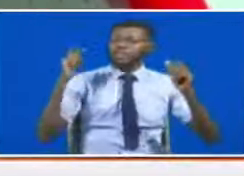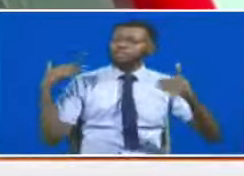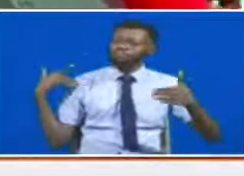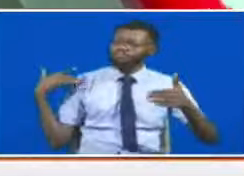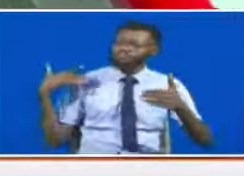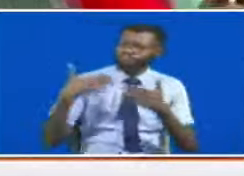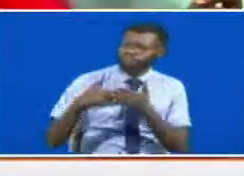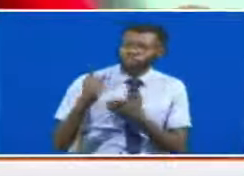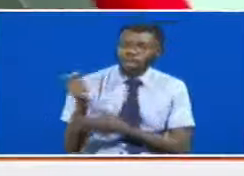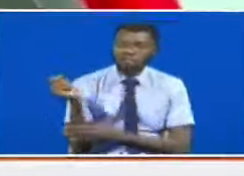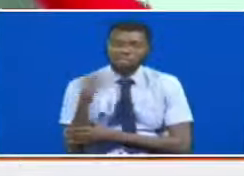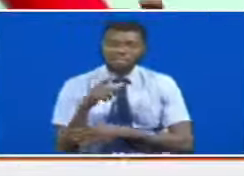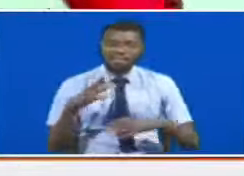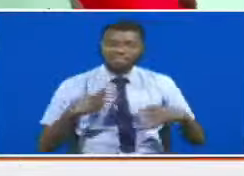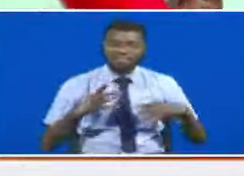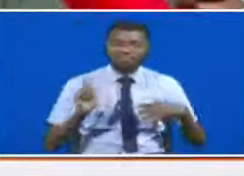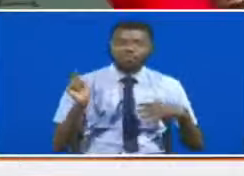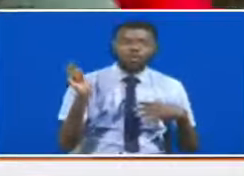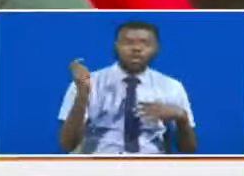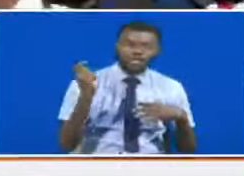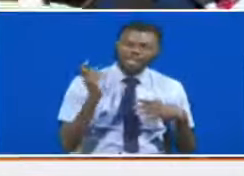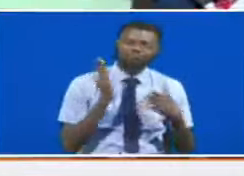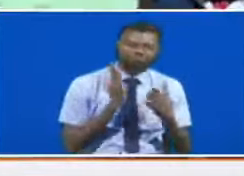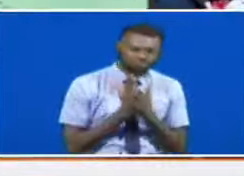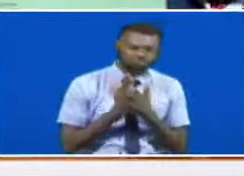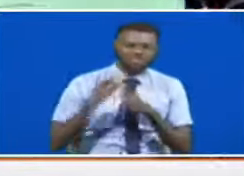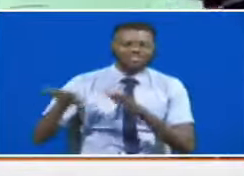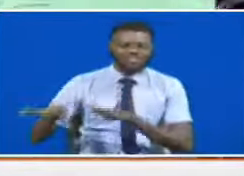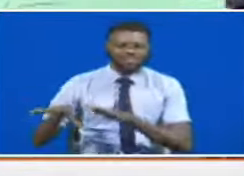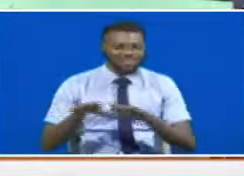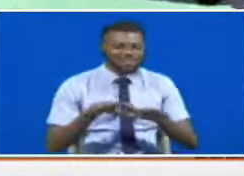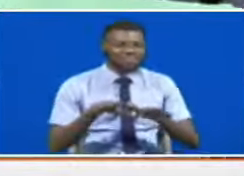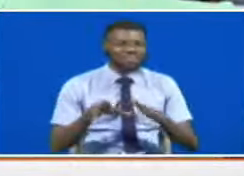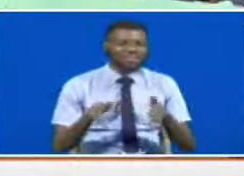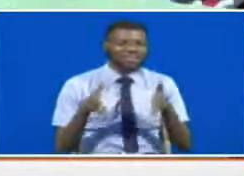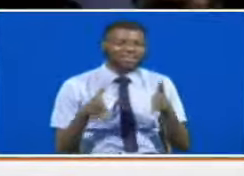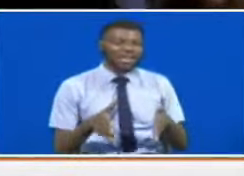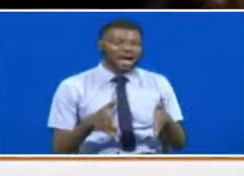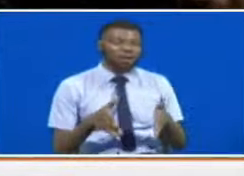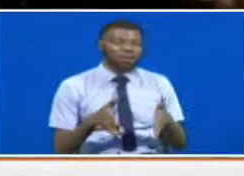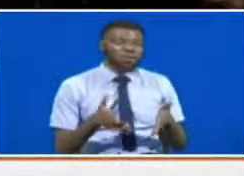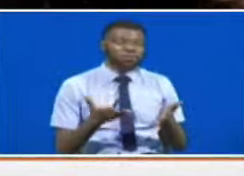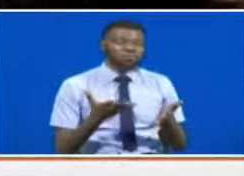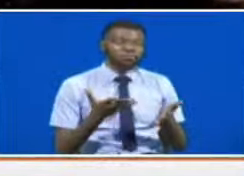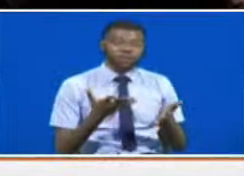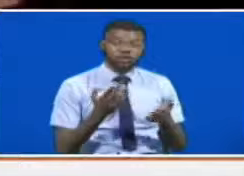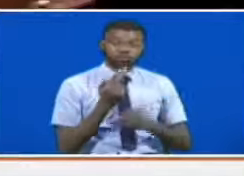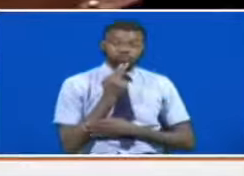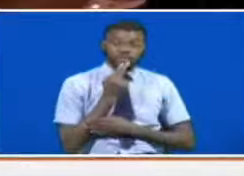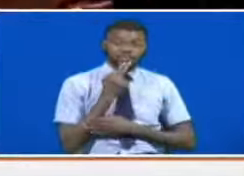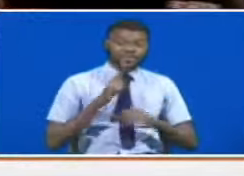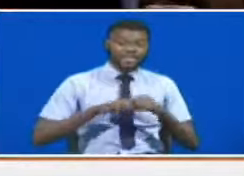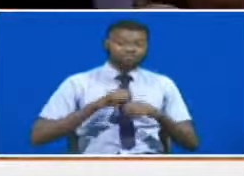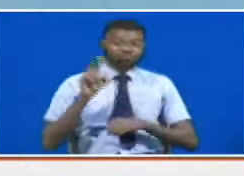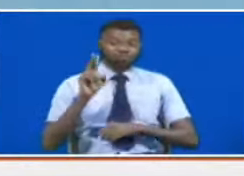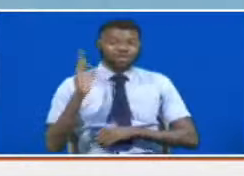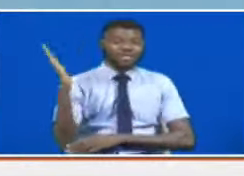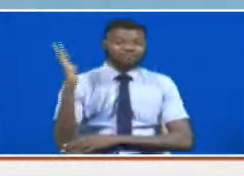as Kenyans continue to bear the effects of it. All Kenyans are expecting the end of the doctors' strike come Tuesday at 2